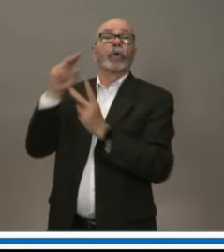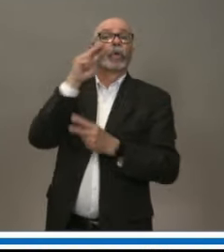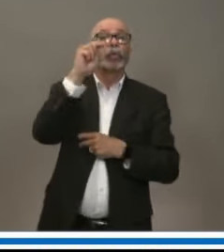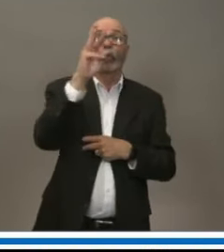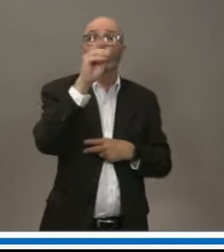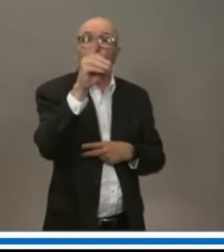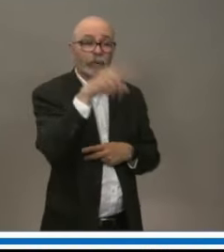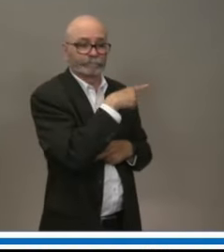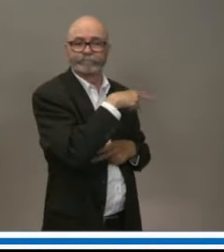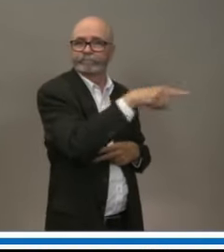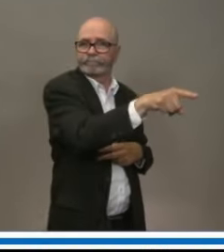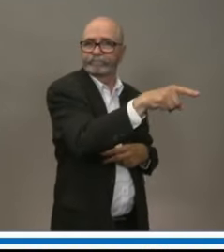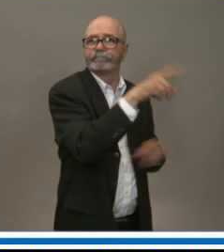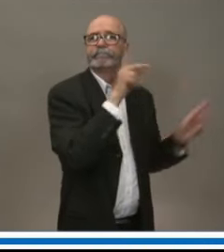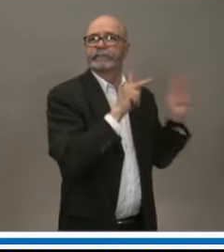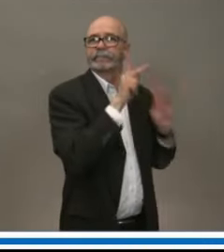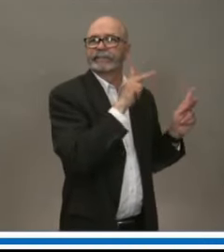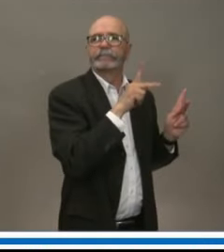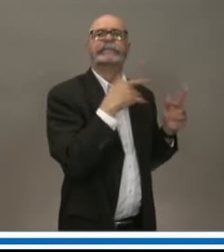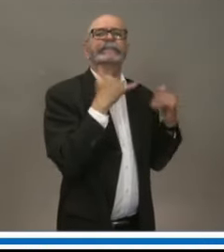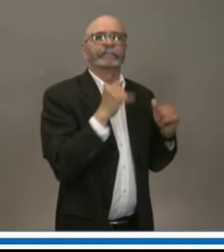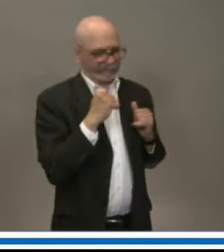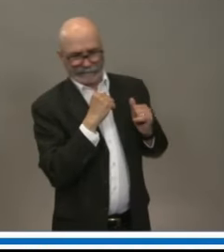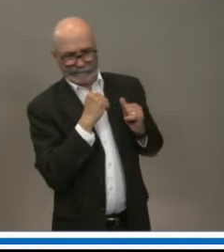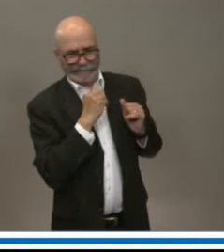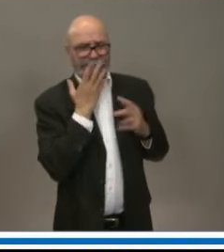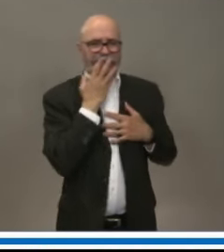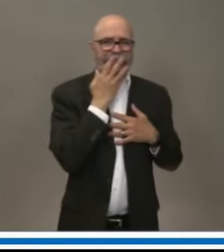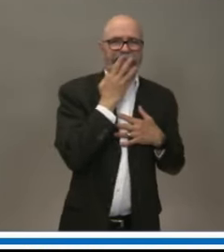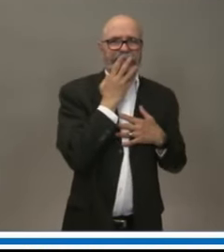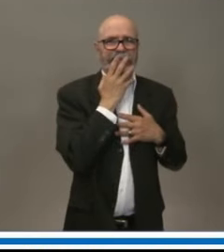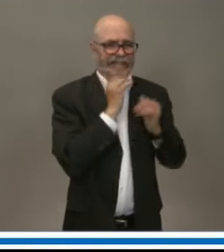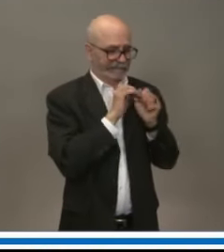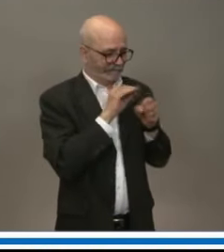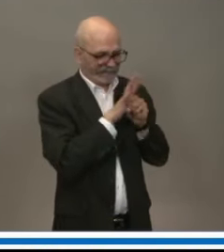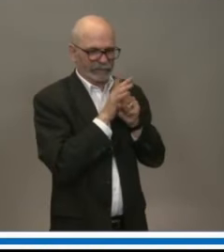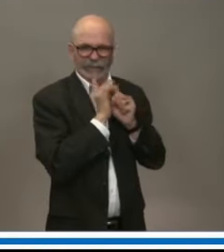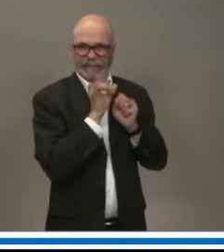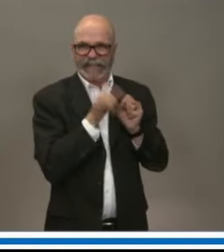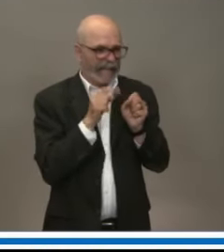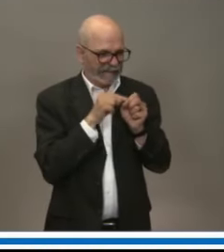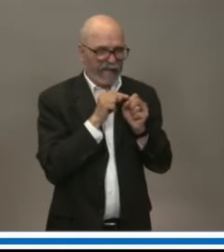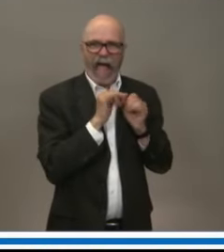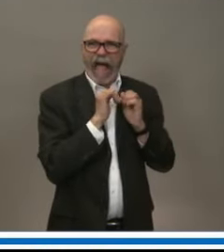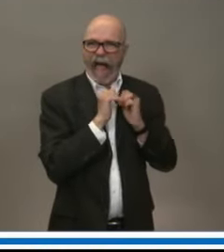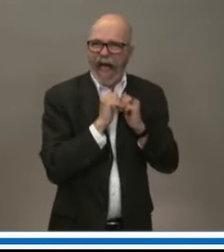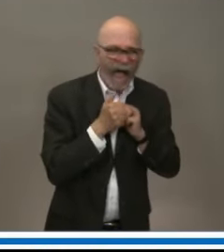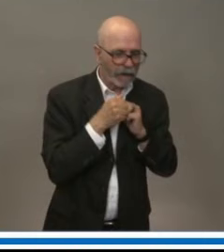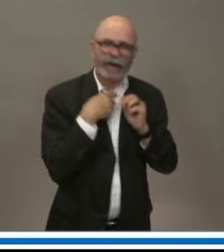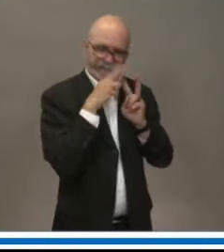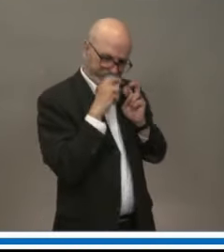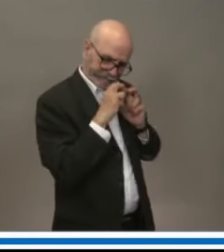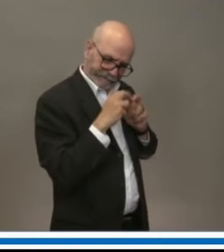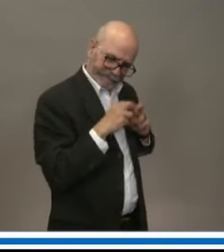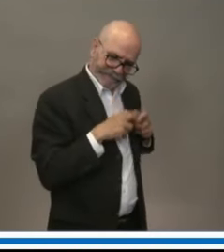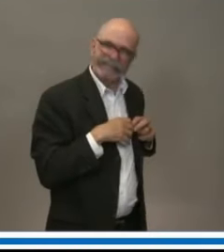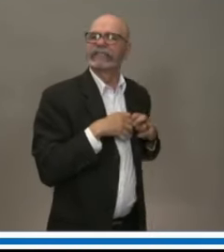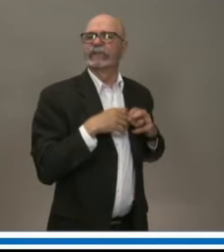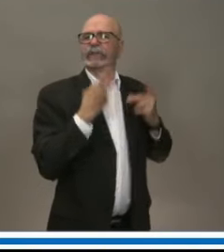that we have a lot to learn about this virus, is even though they got 38 residents now test positive, some of them have had no